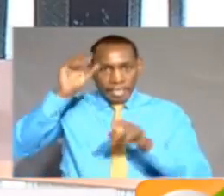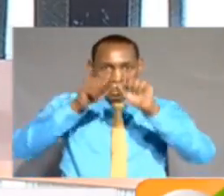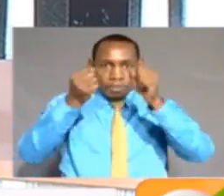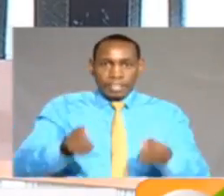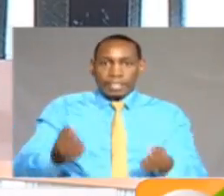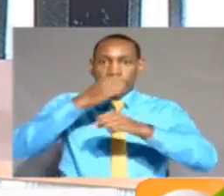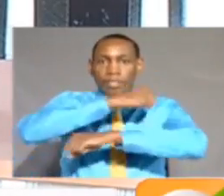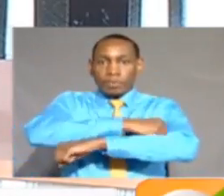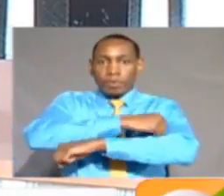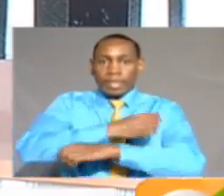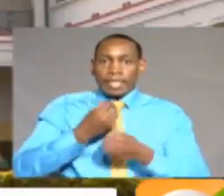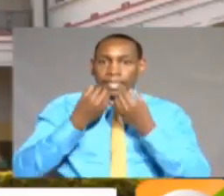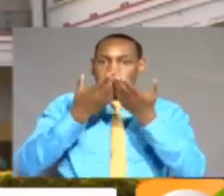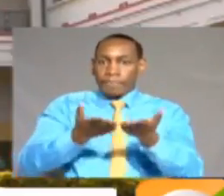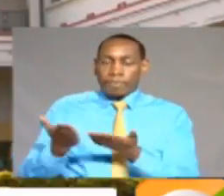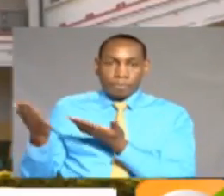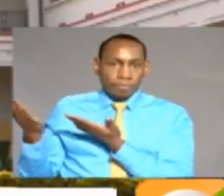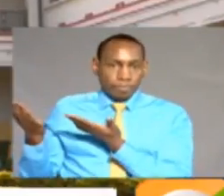with the details.